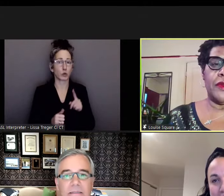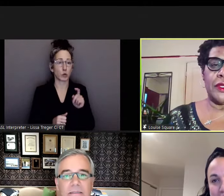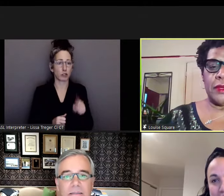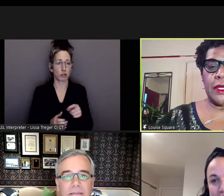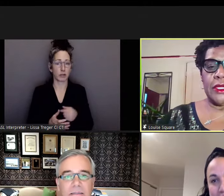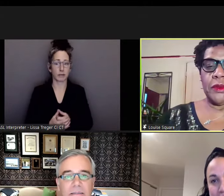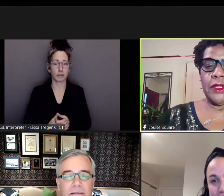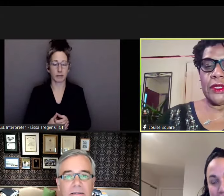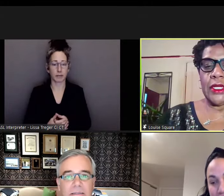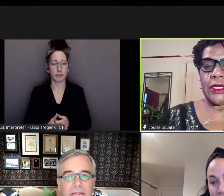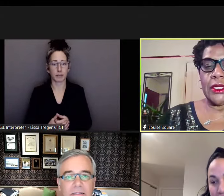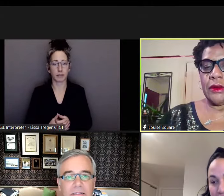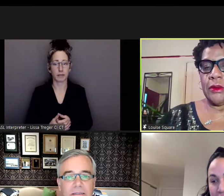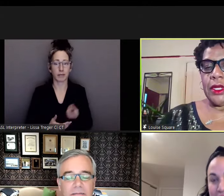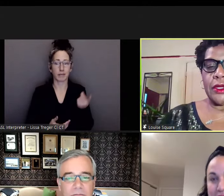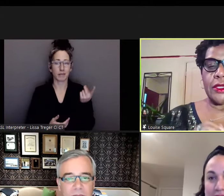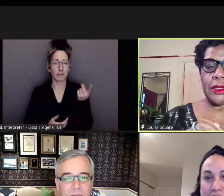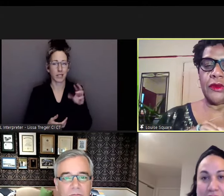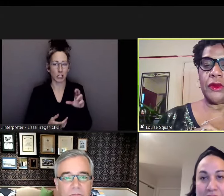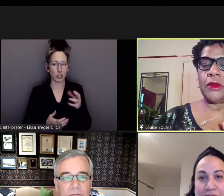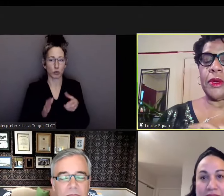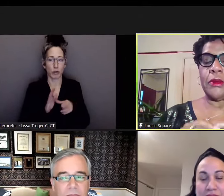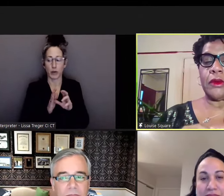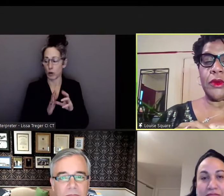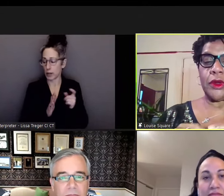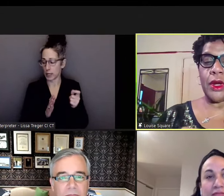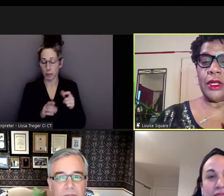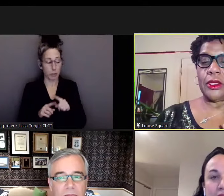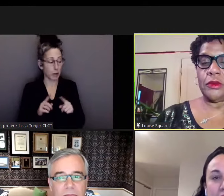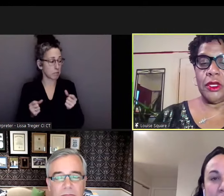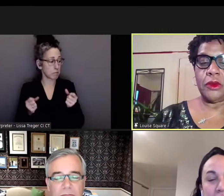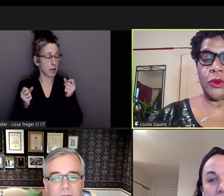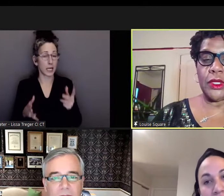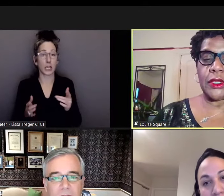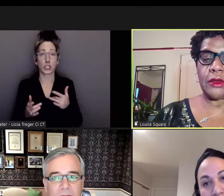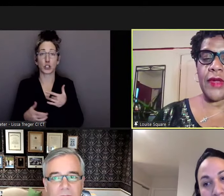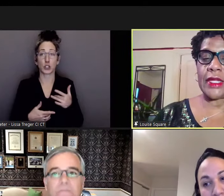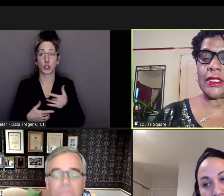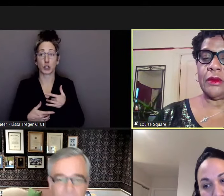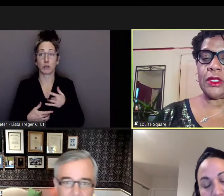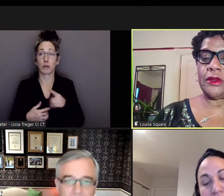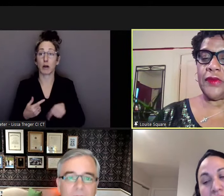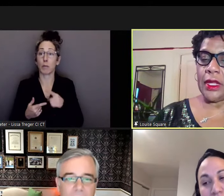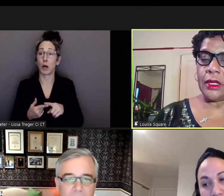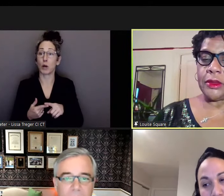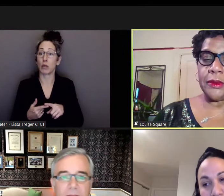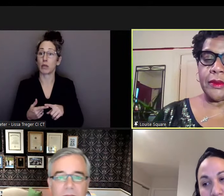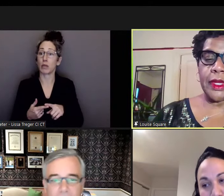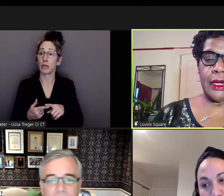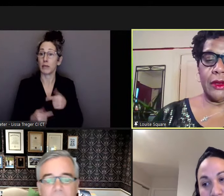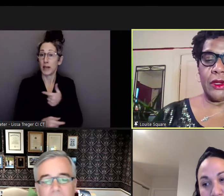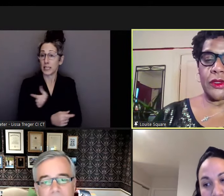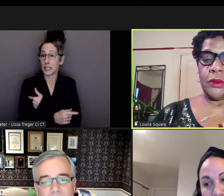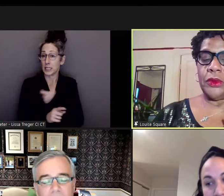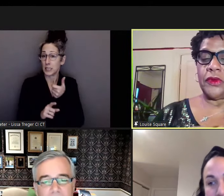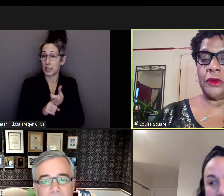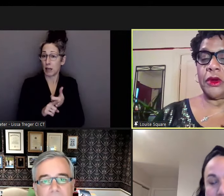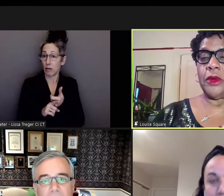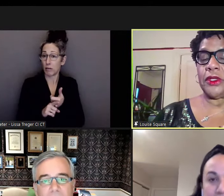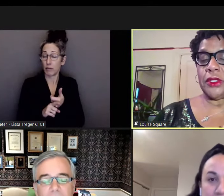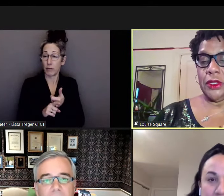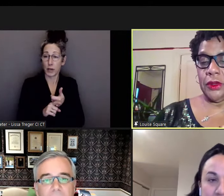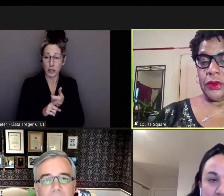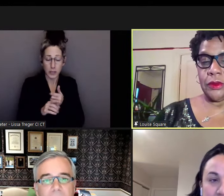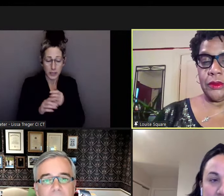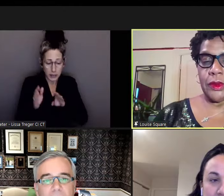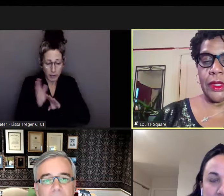Dr. Heyer went over this a bit in his presentation, there were many concerns from the public regarding the speed with which the vaccine was developed and also approved